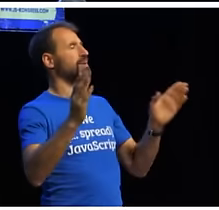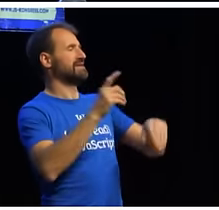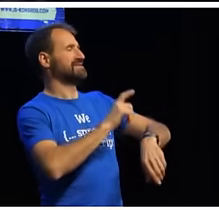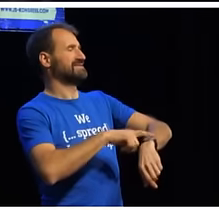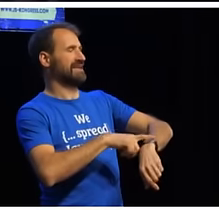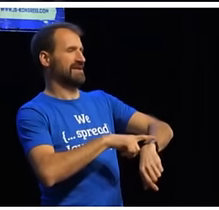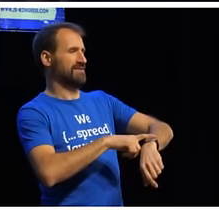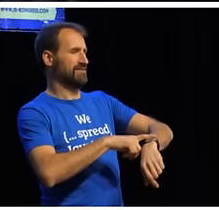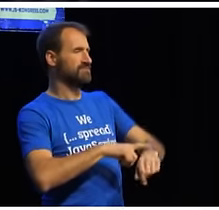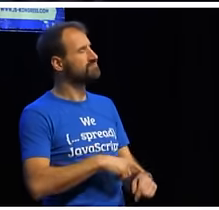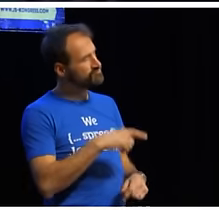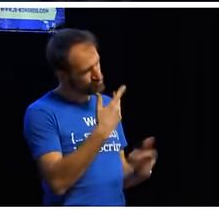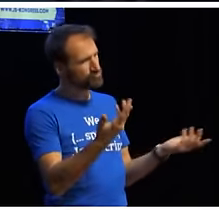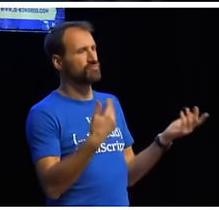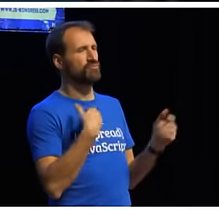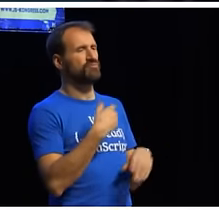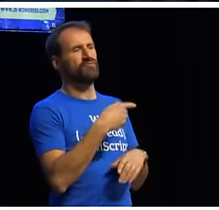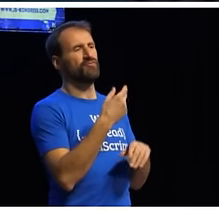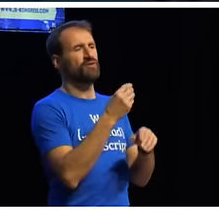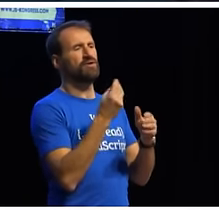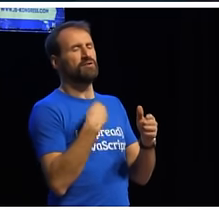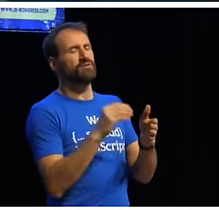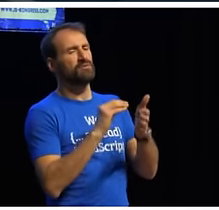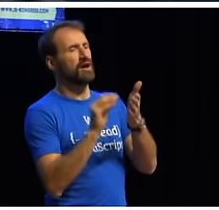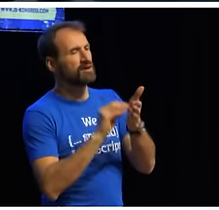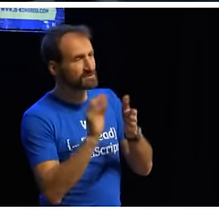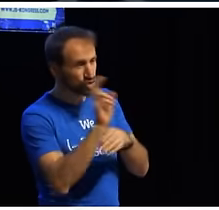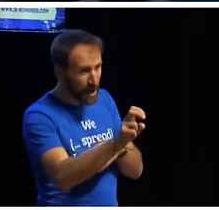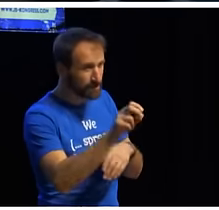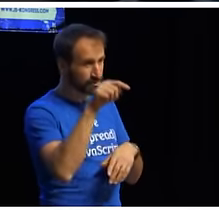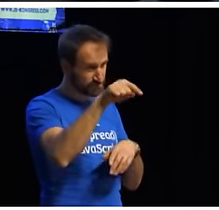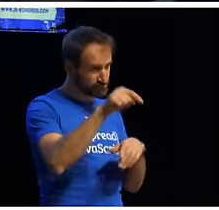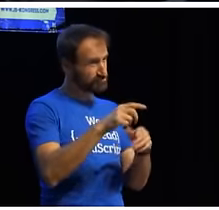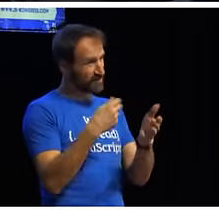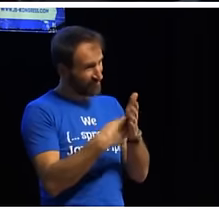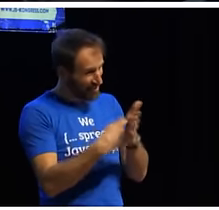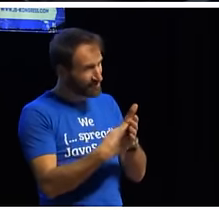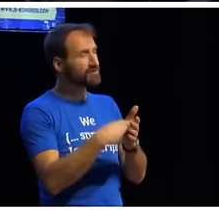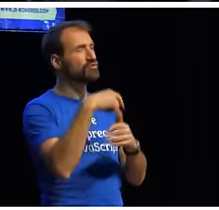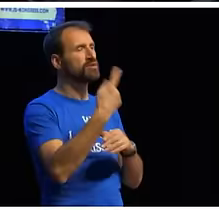able to subscribe to these values and execute some logic.